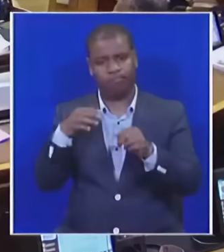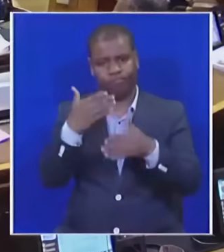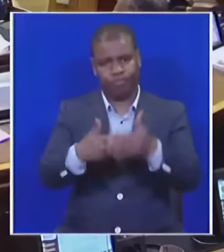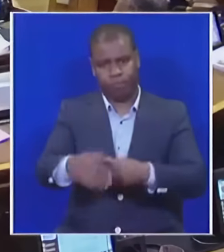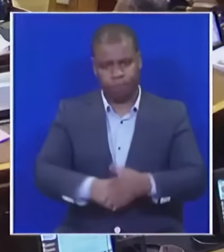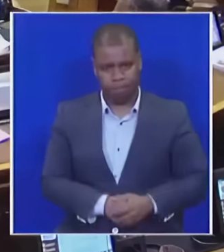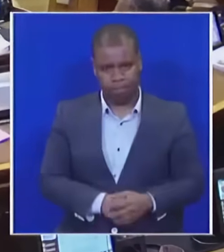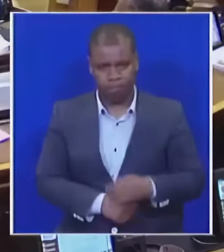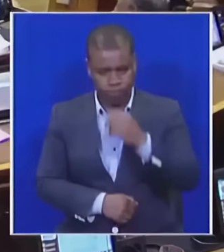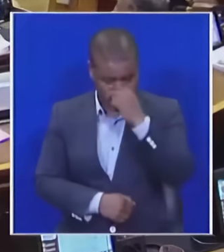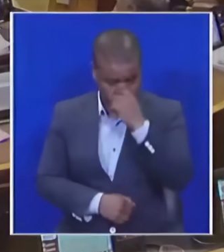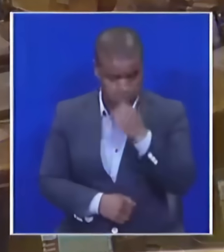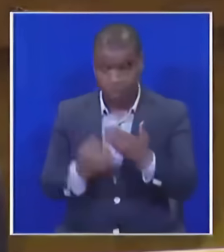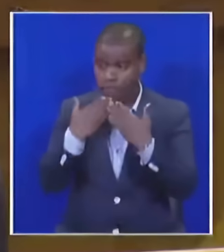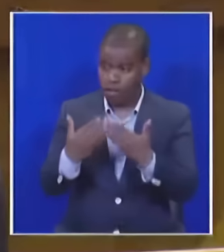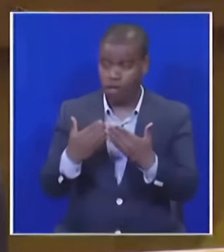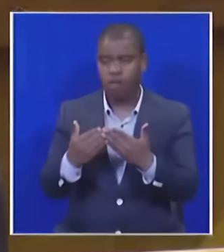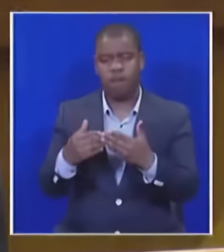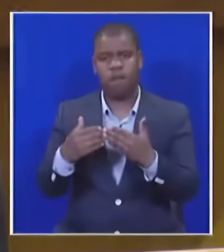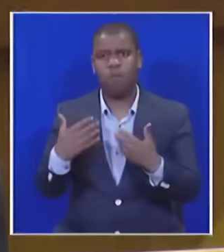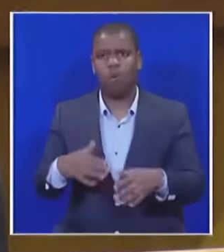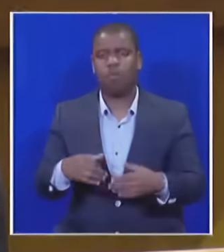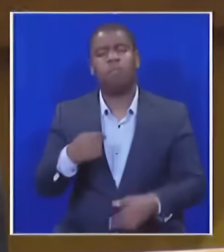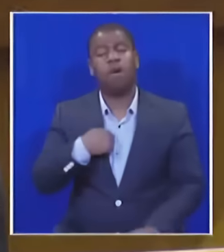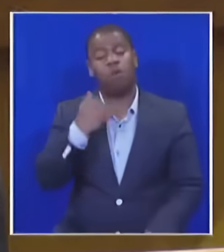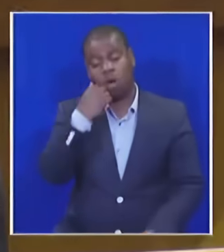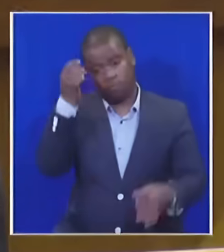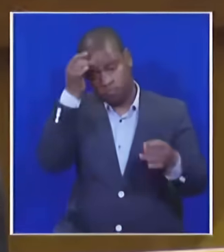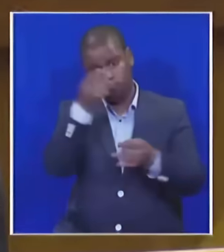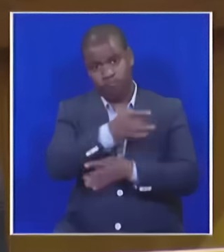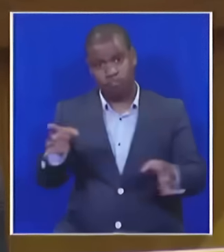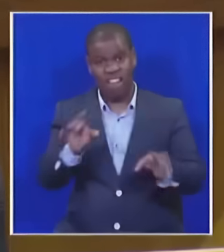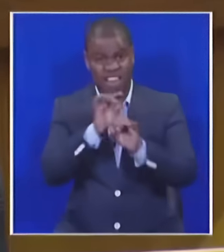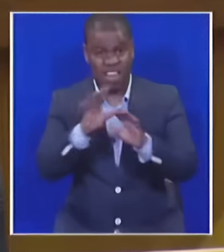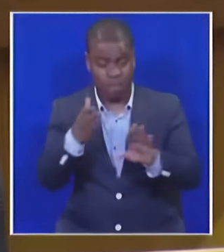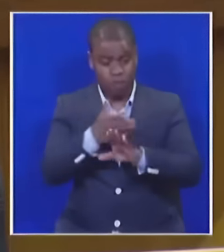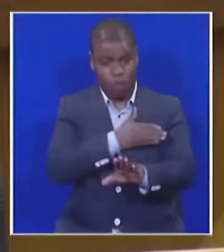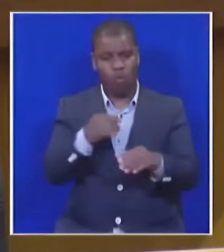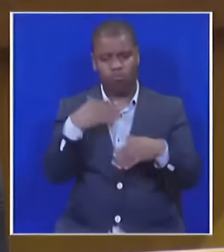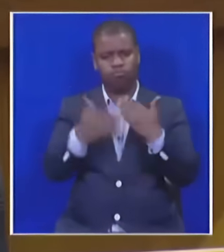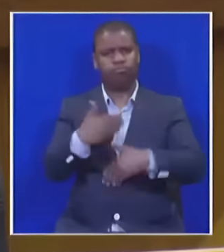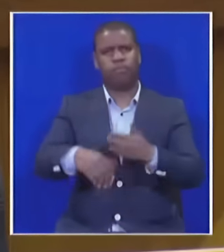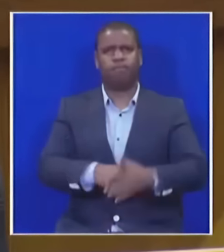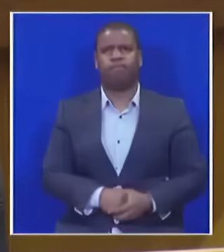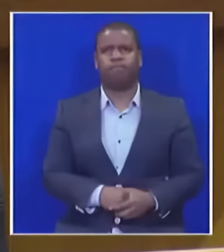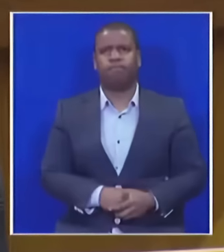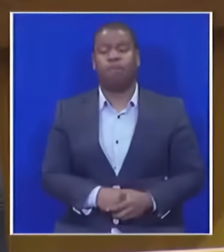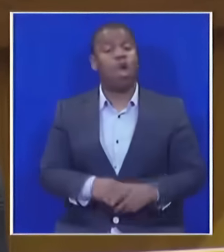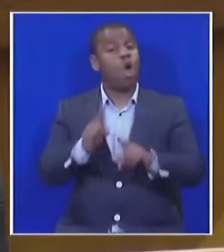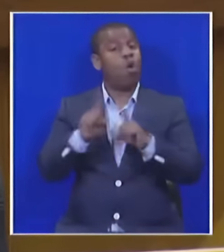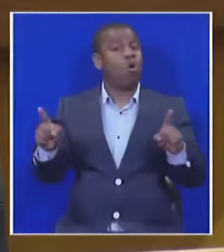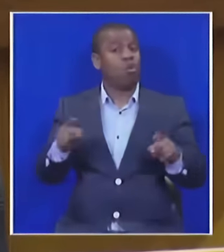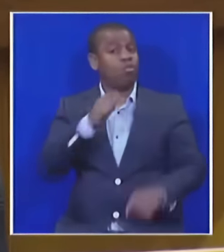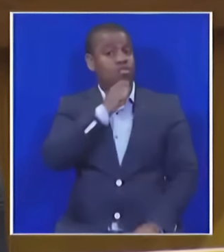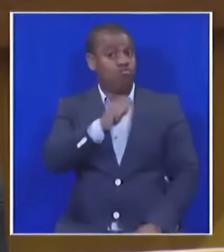Honorable Chair. I think we should correct one thing before we go any further, that it is incorrect to suggest